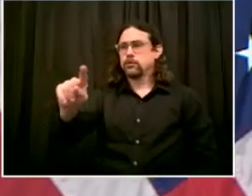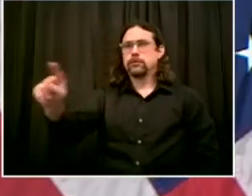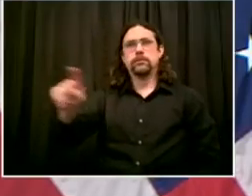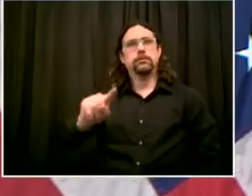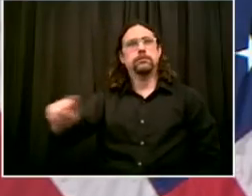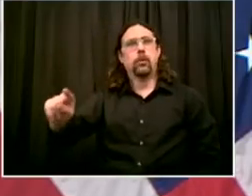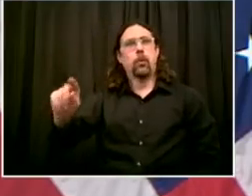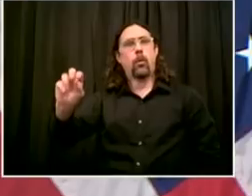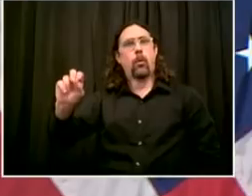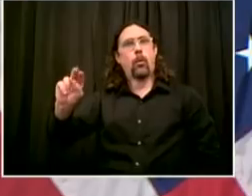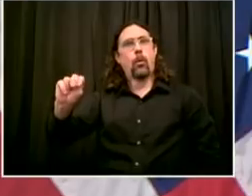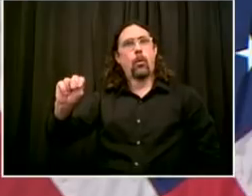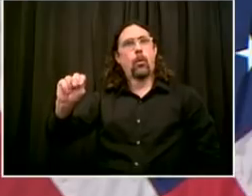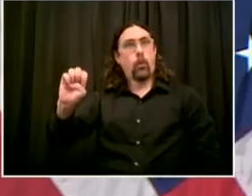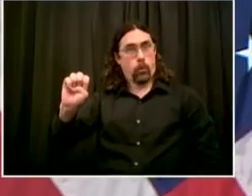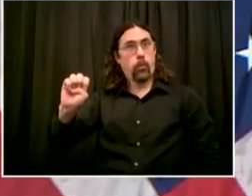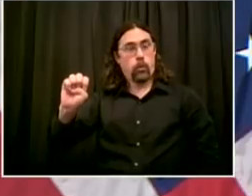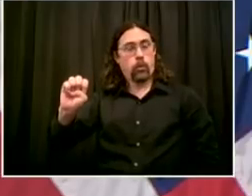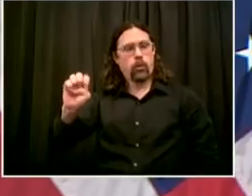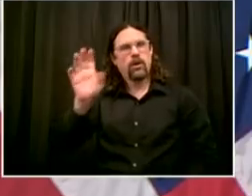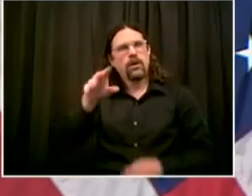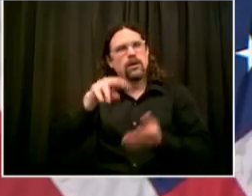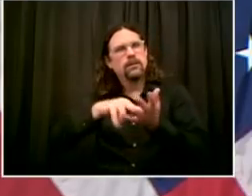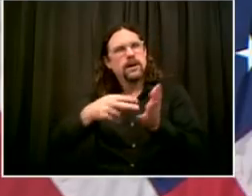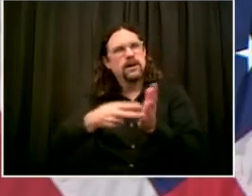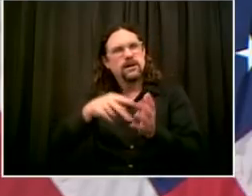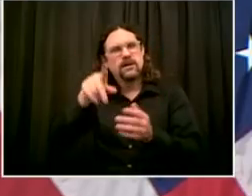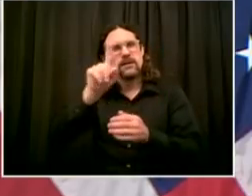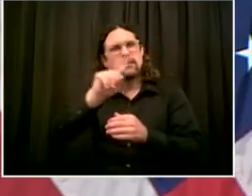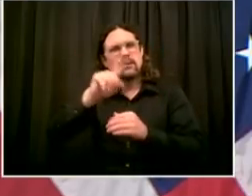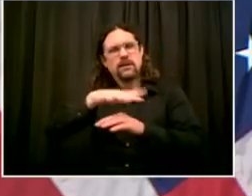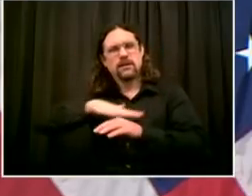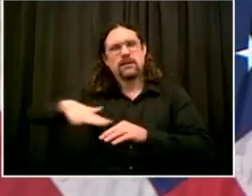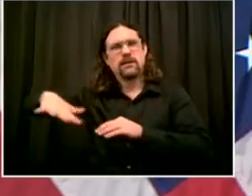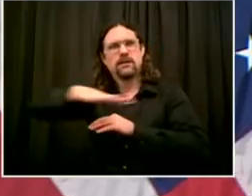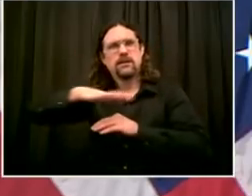evacuation zones, and you can find out if you live in one by visiting